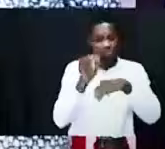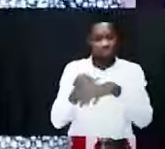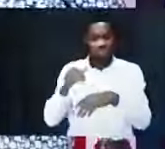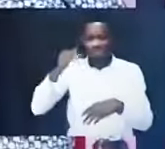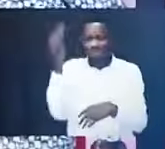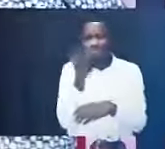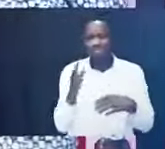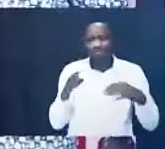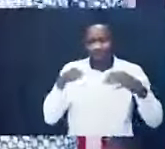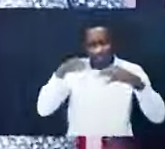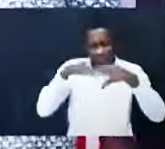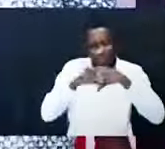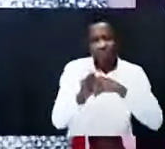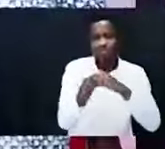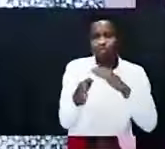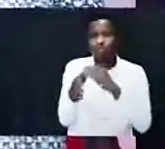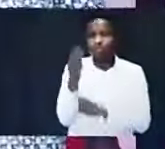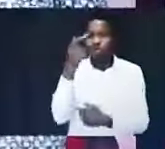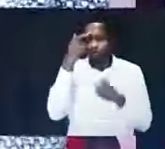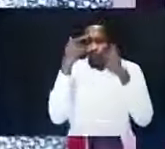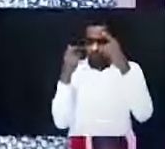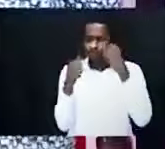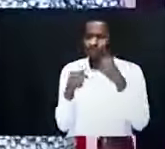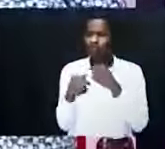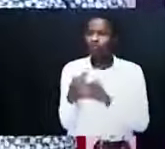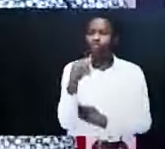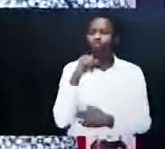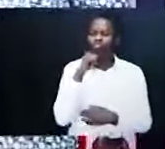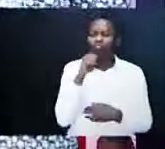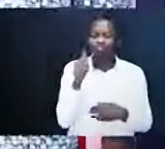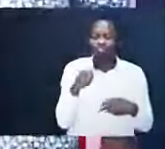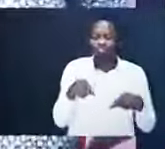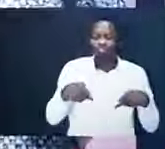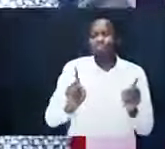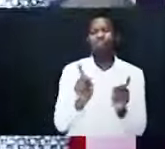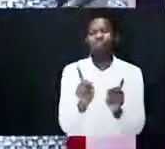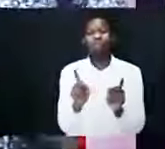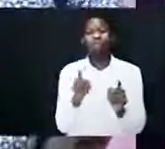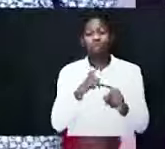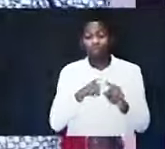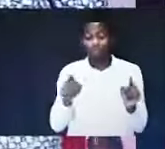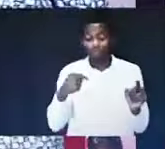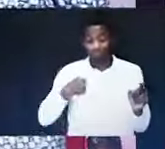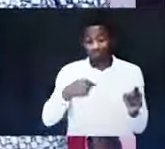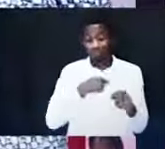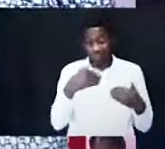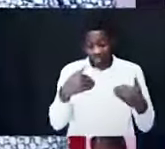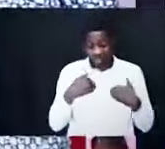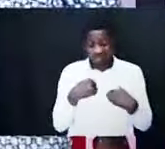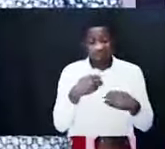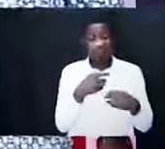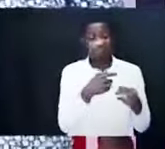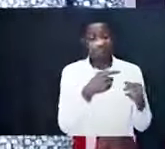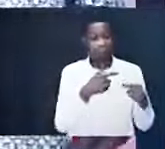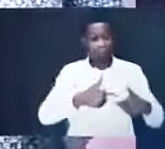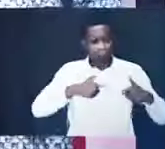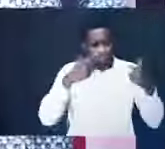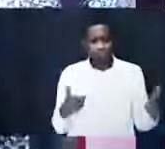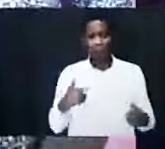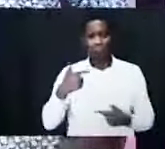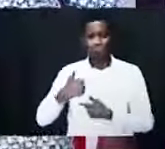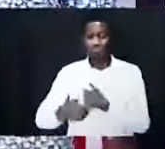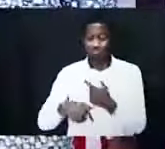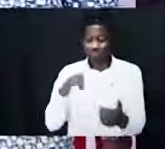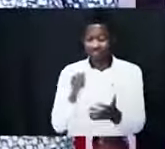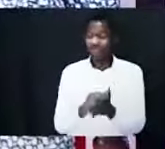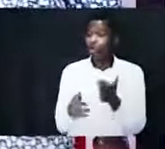Because God did not permit them. What great grace. That those of us who are born again,